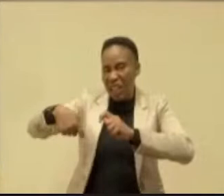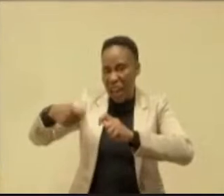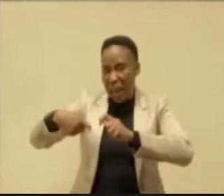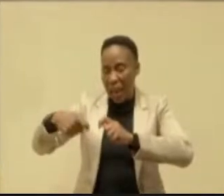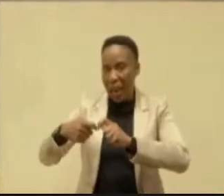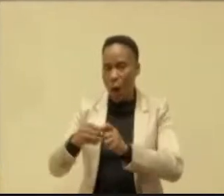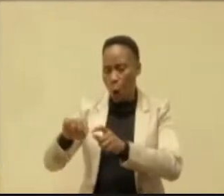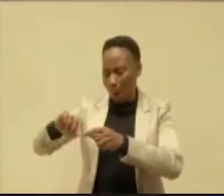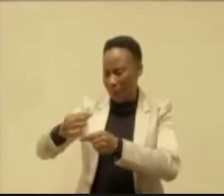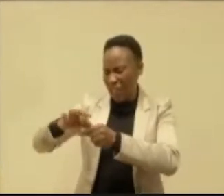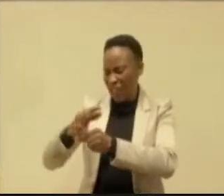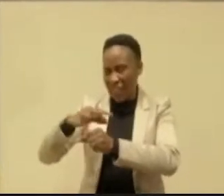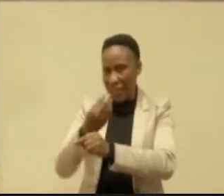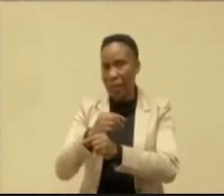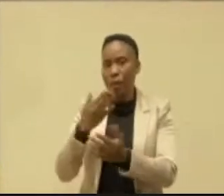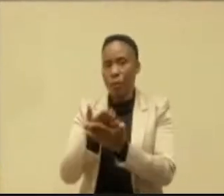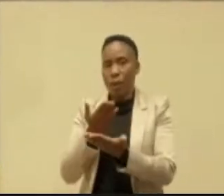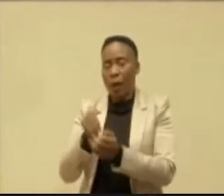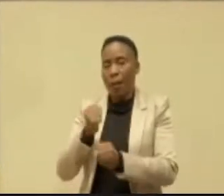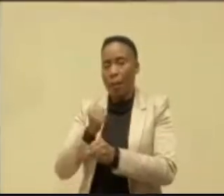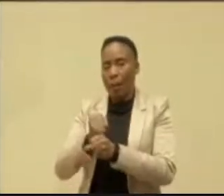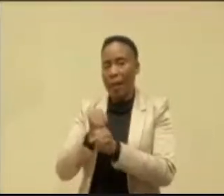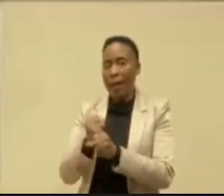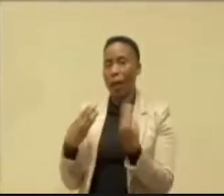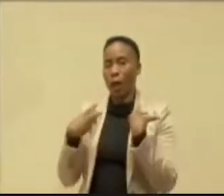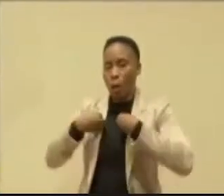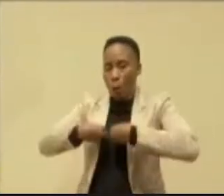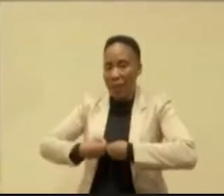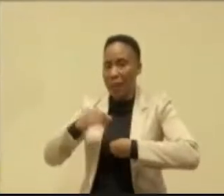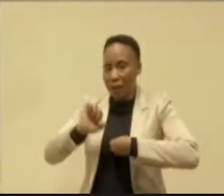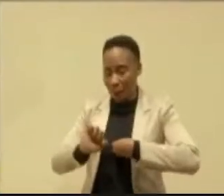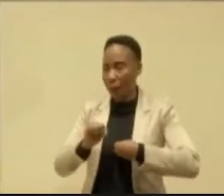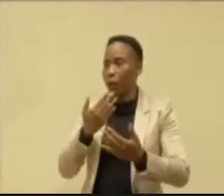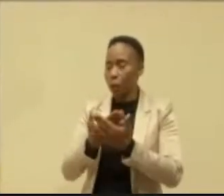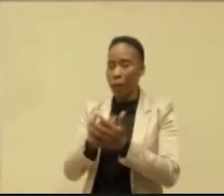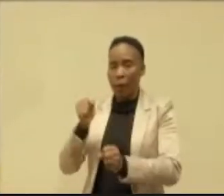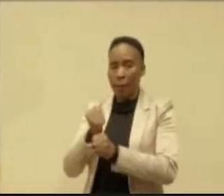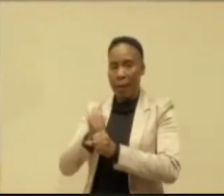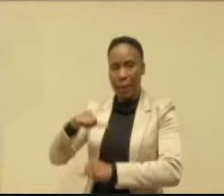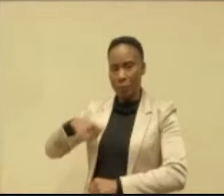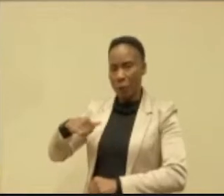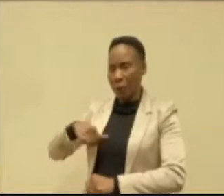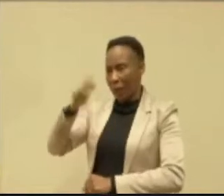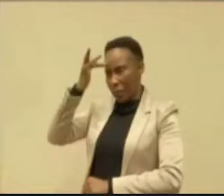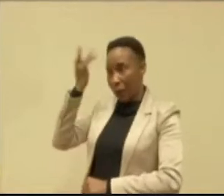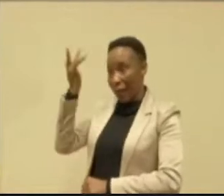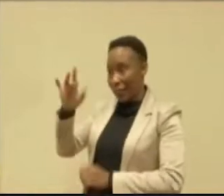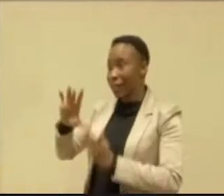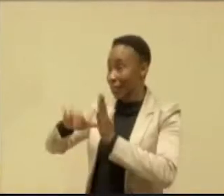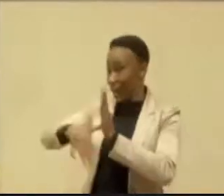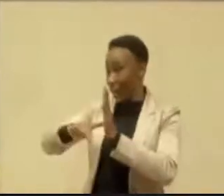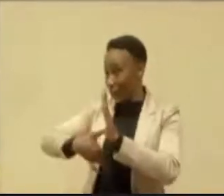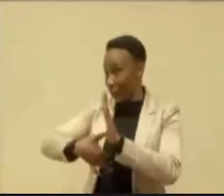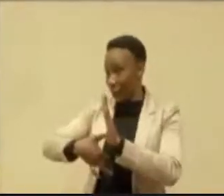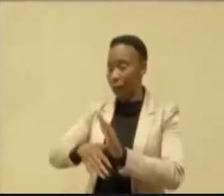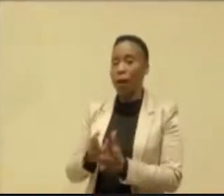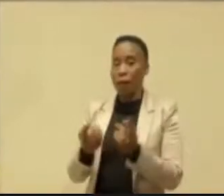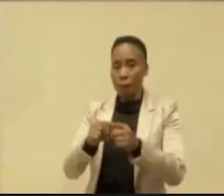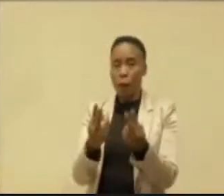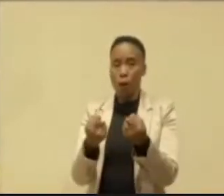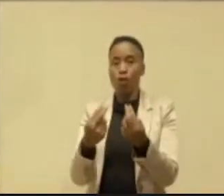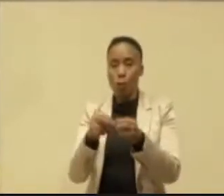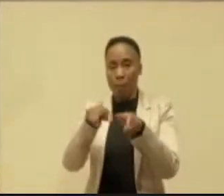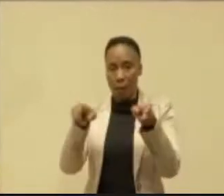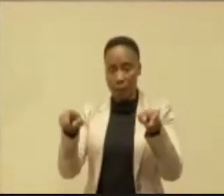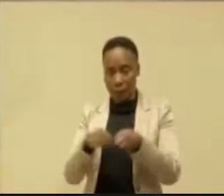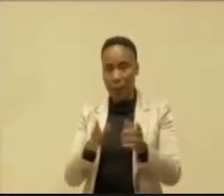them to brand their clothing and to manufacture customized designs for some customs or new customers